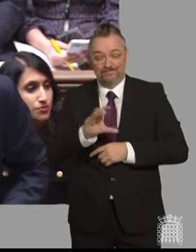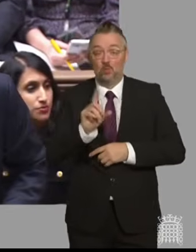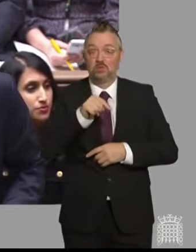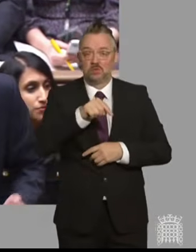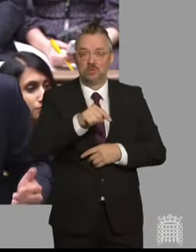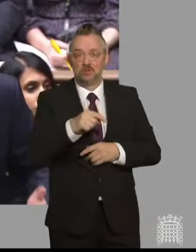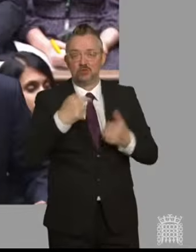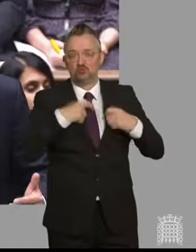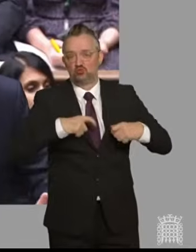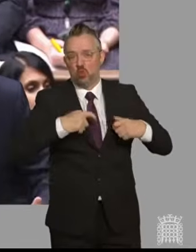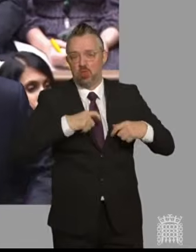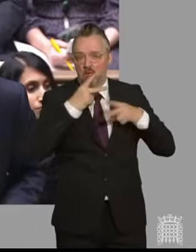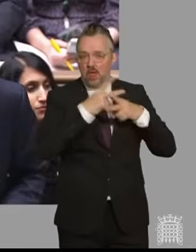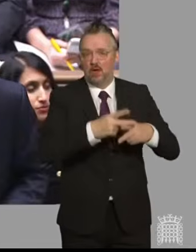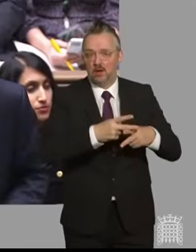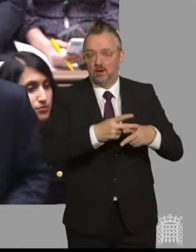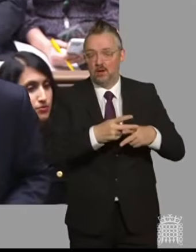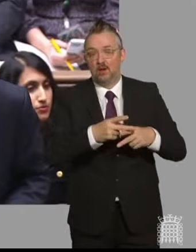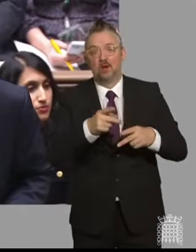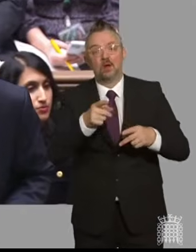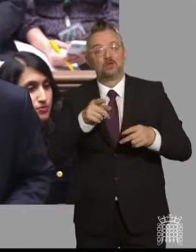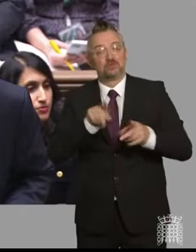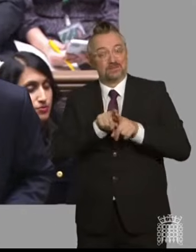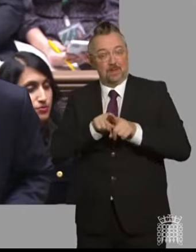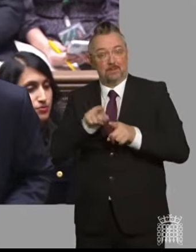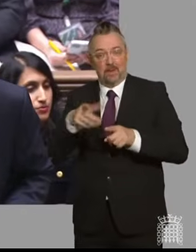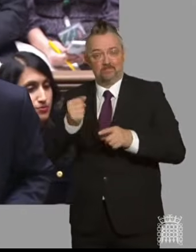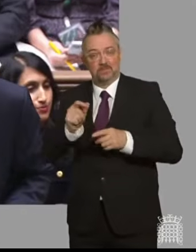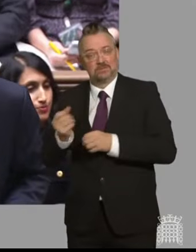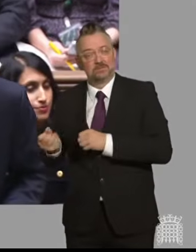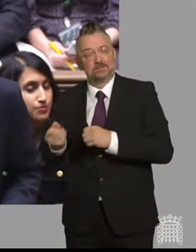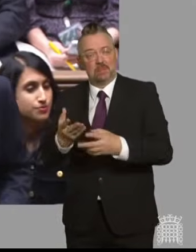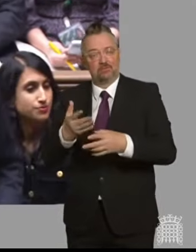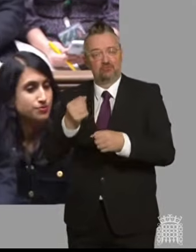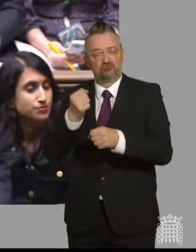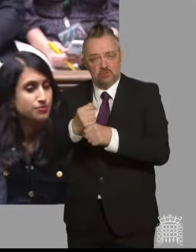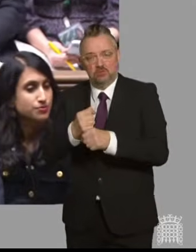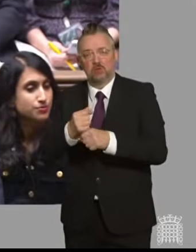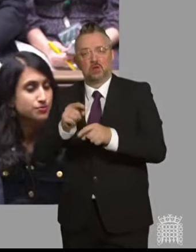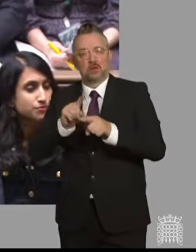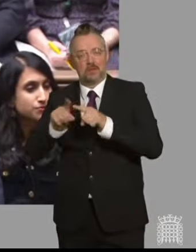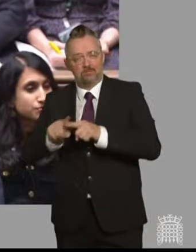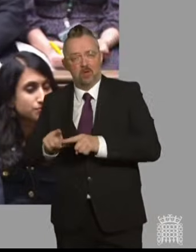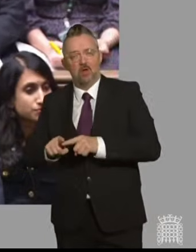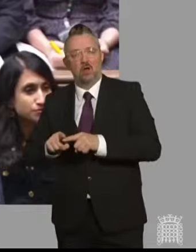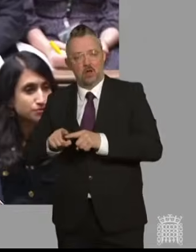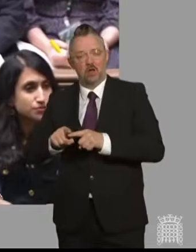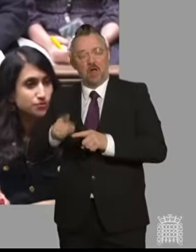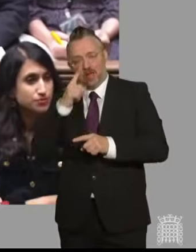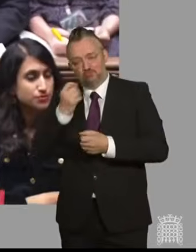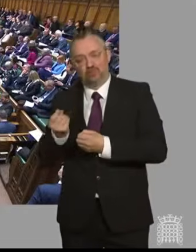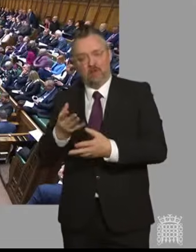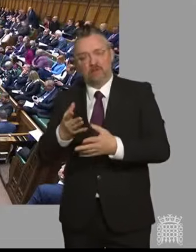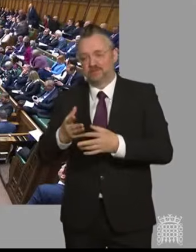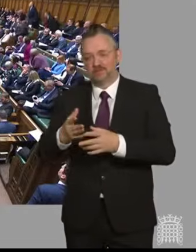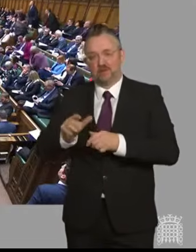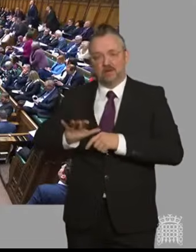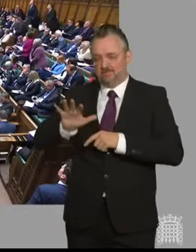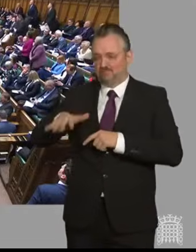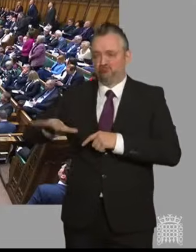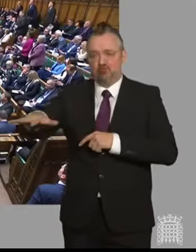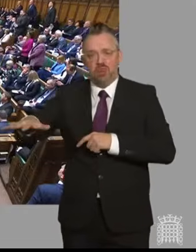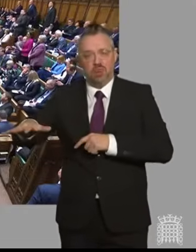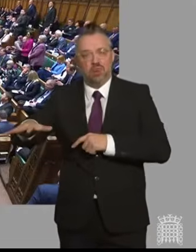Delivery Grant, an acknowledgement of the challenges of providing services in rural areas, with more funding for those rural councils to deliver. Alison